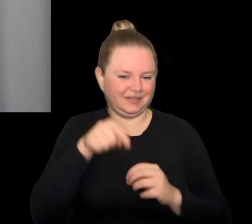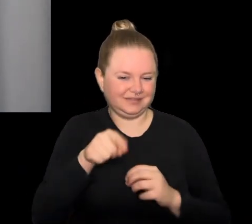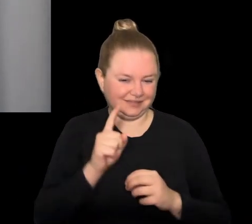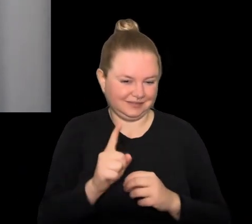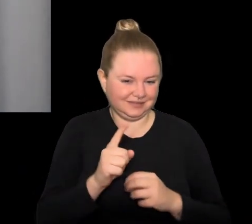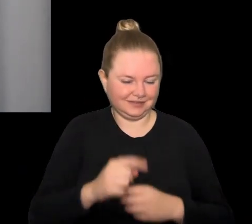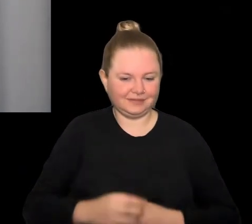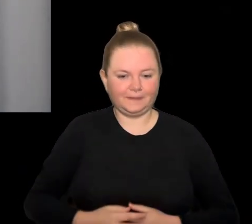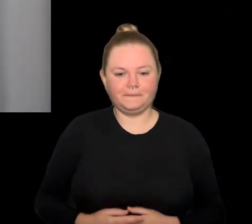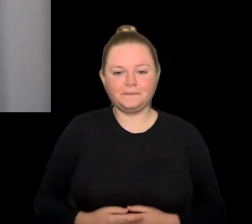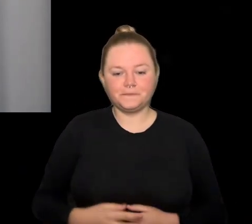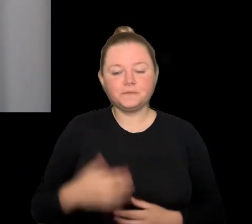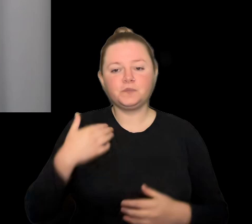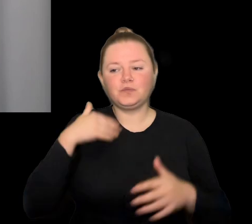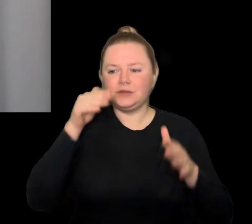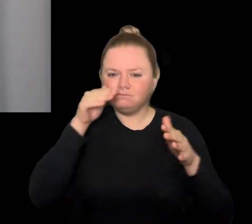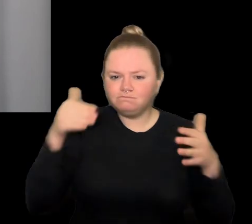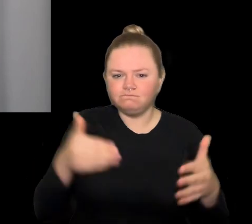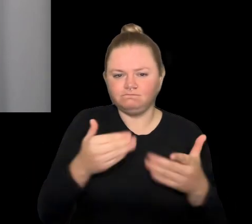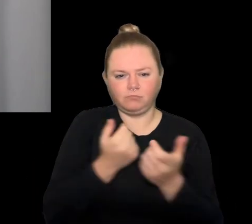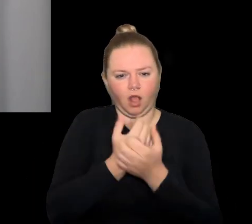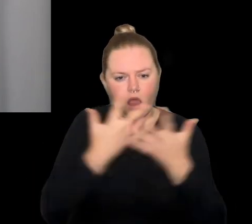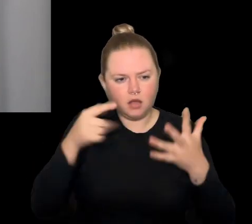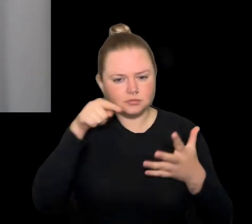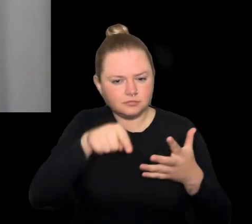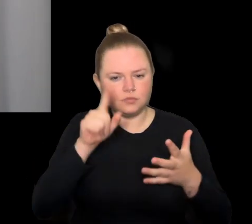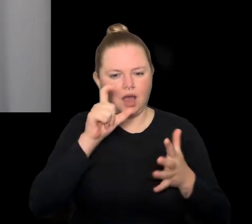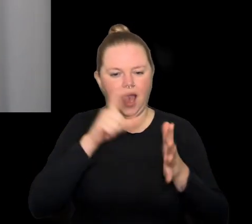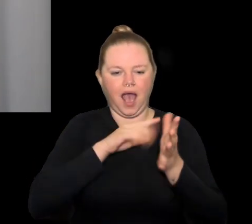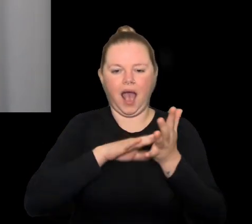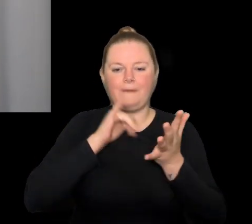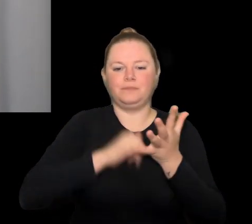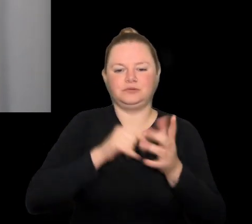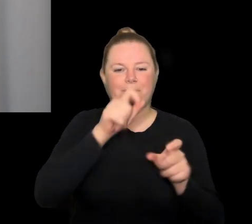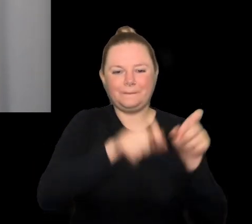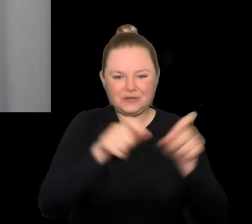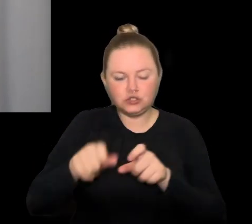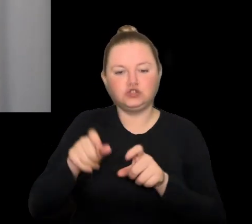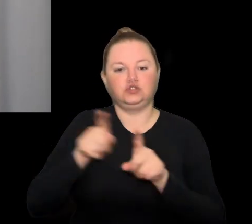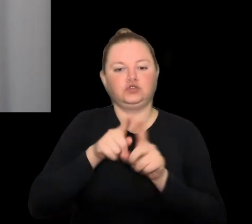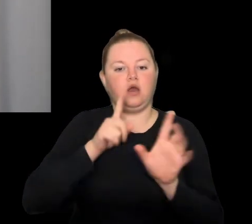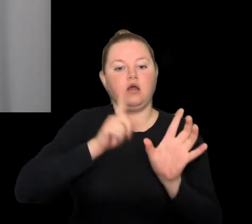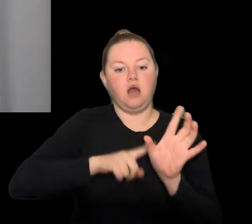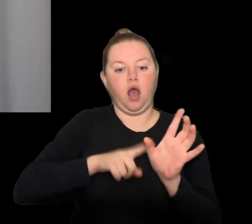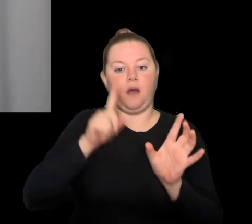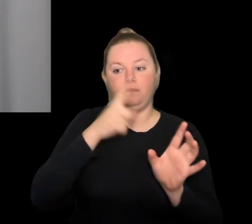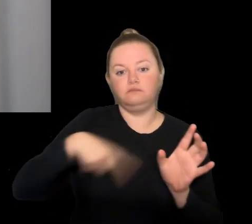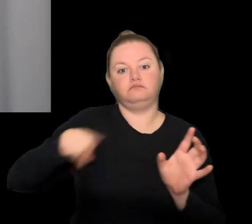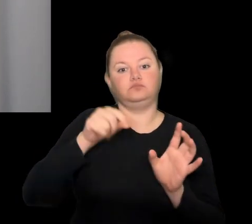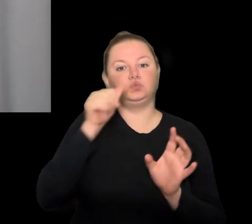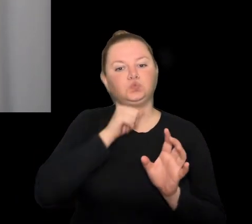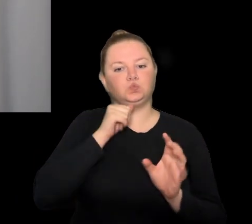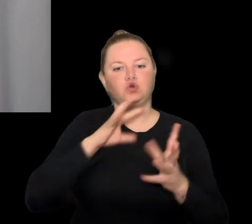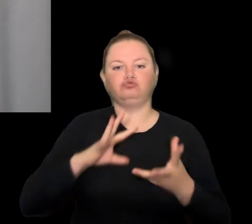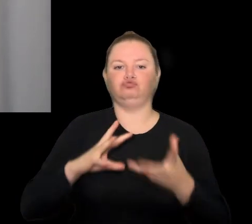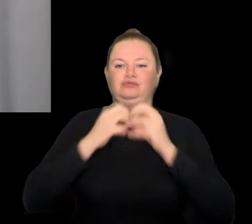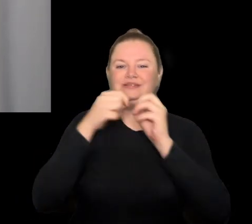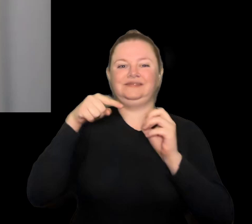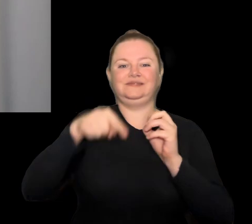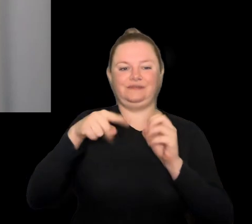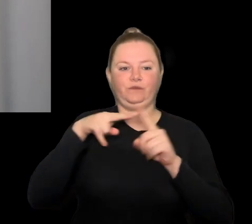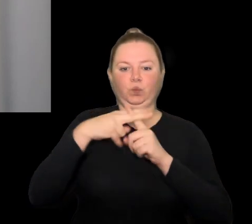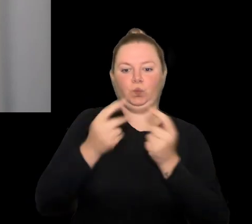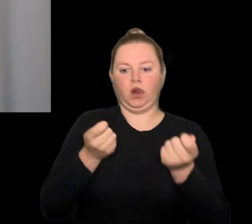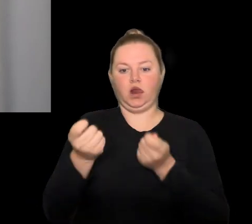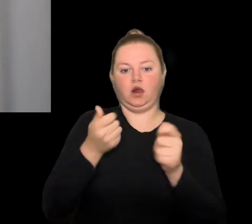art and creativity. We've focused a lot with CAMS patients and young people who use